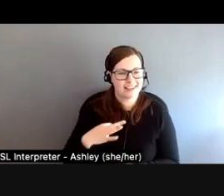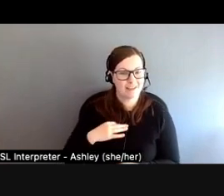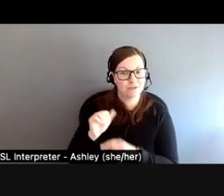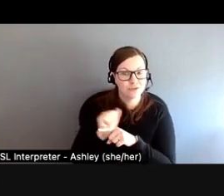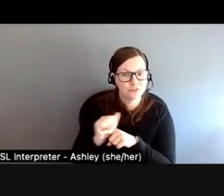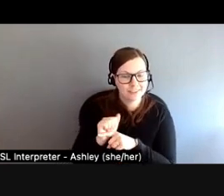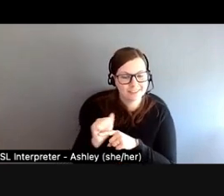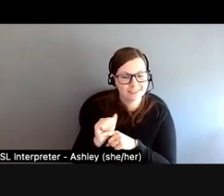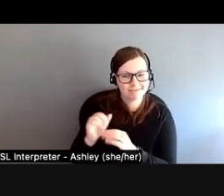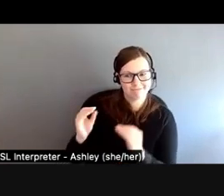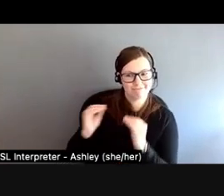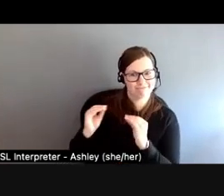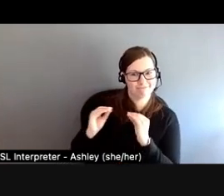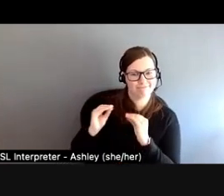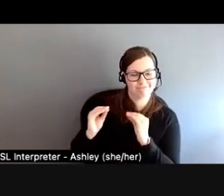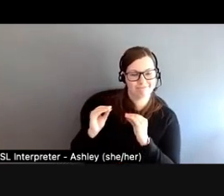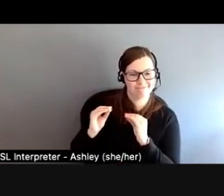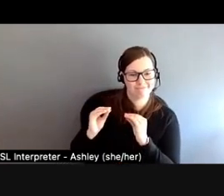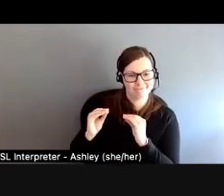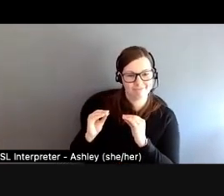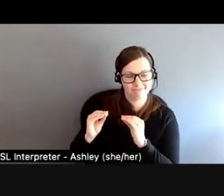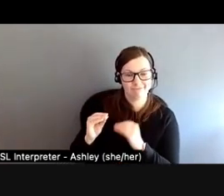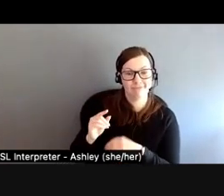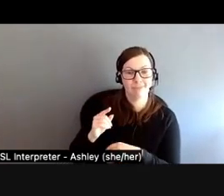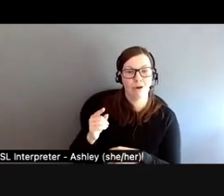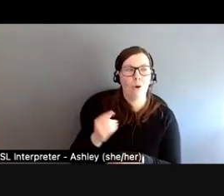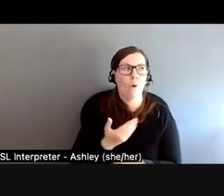trained, and a special thank you to Alpha Plus